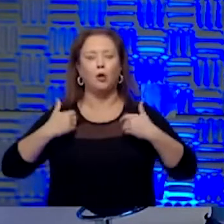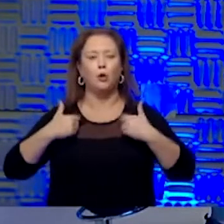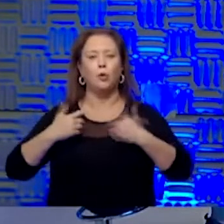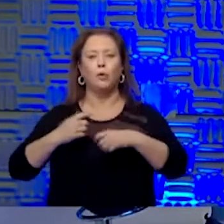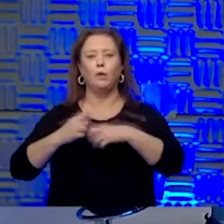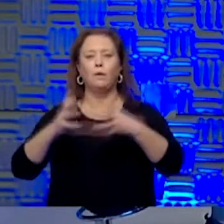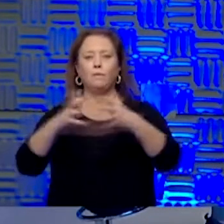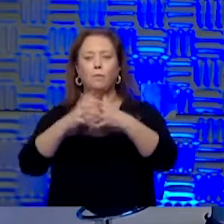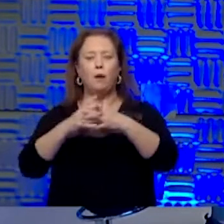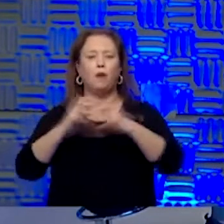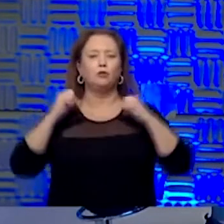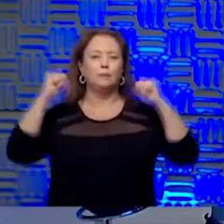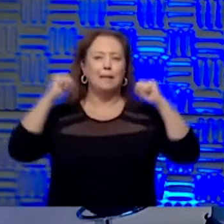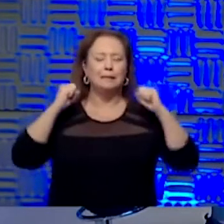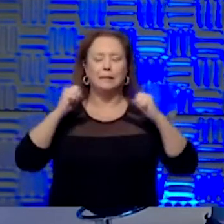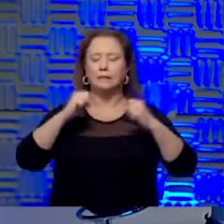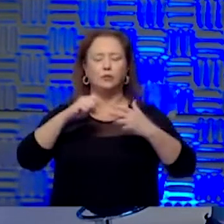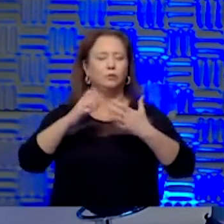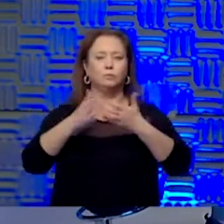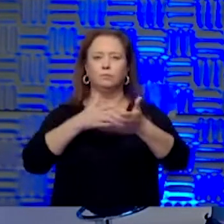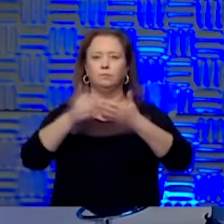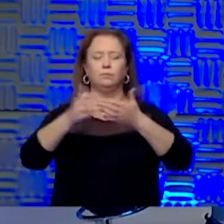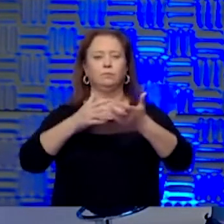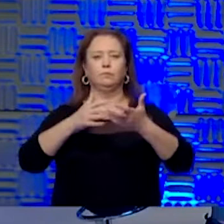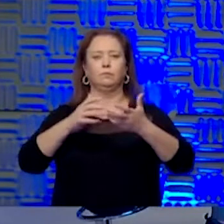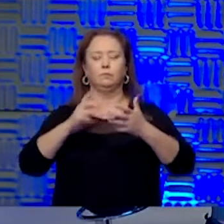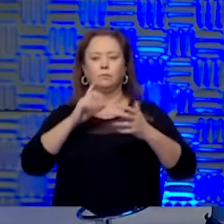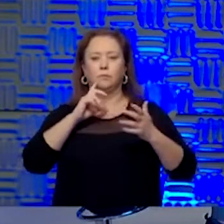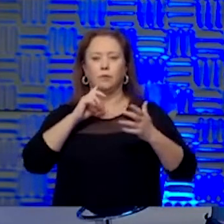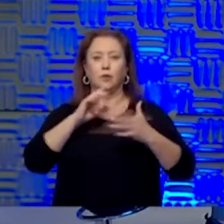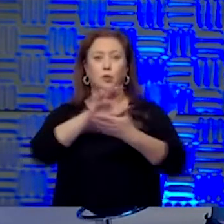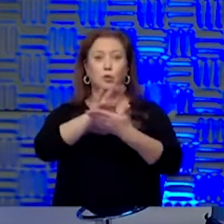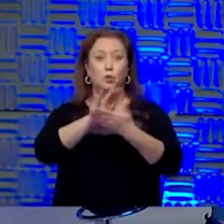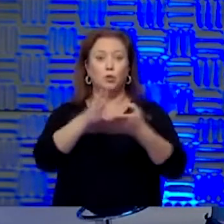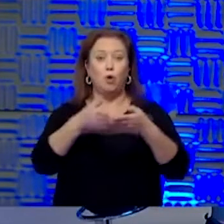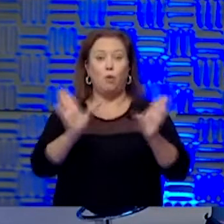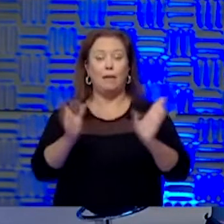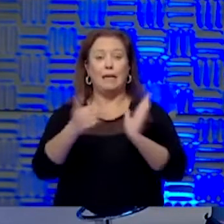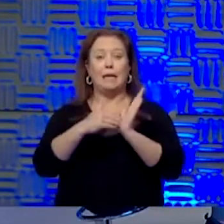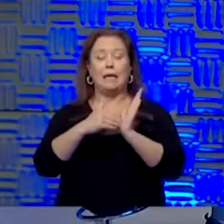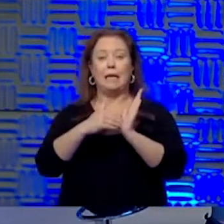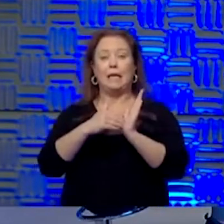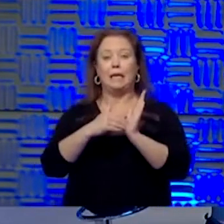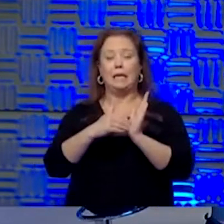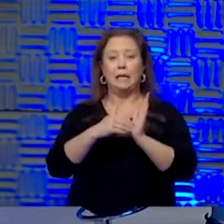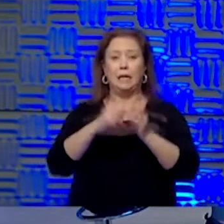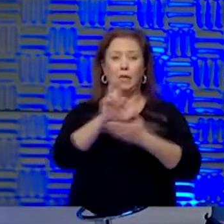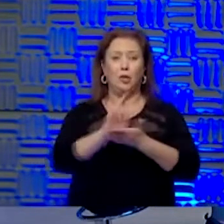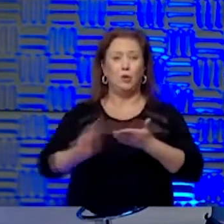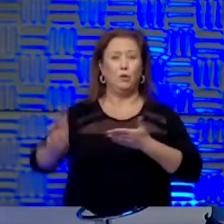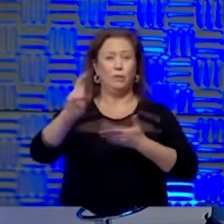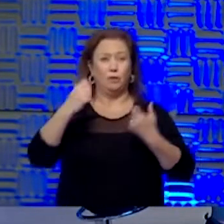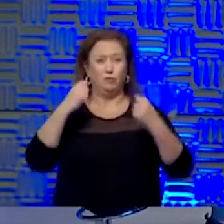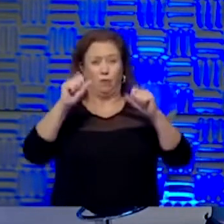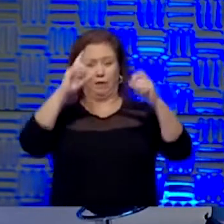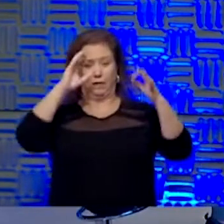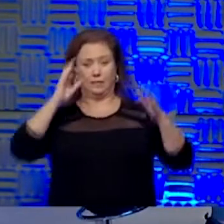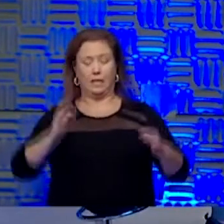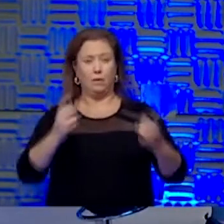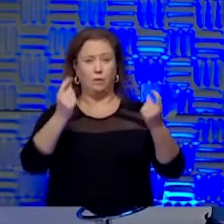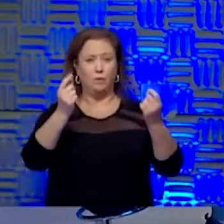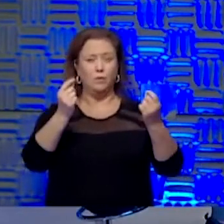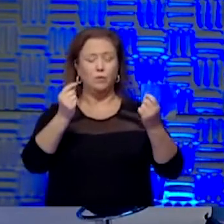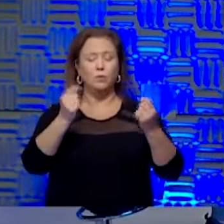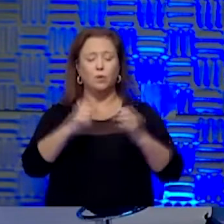football, gymnastics. You just go down the list. You think, oh, okay, I got to watch it. Schools opening back up. I know the universities are trying to determine what they should